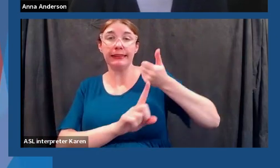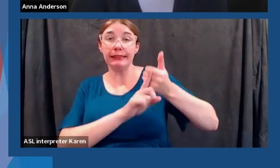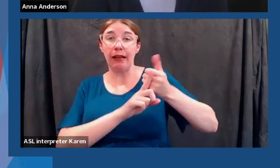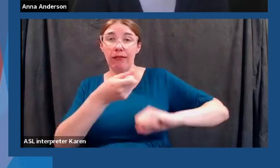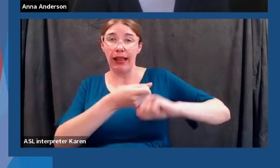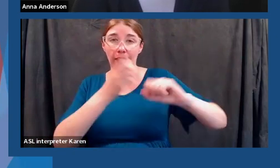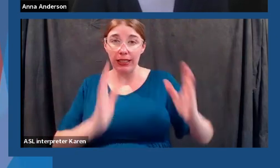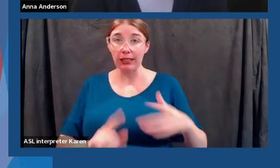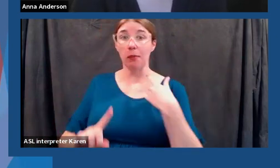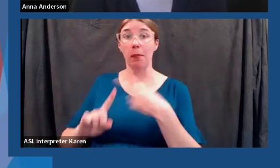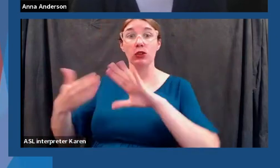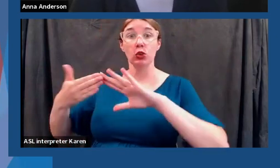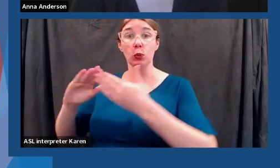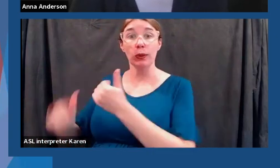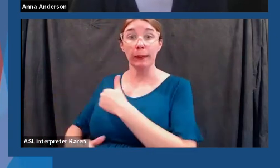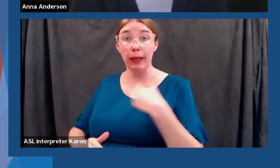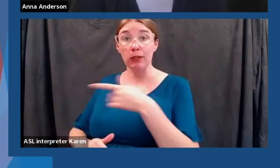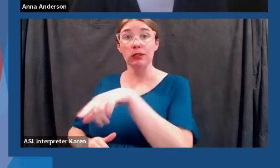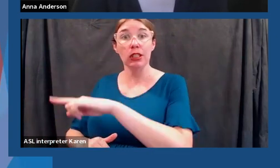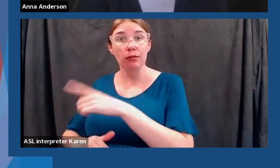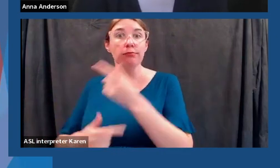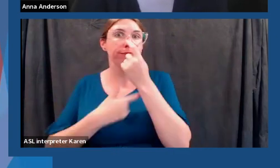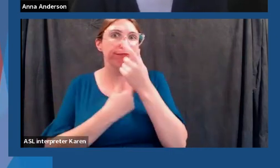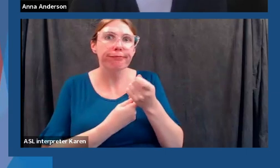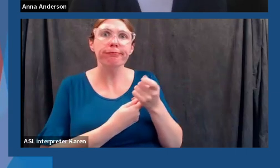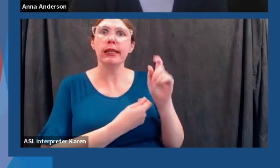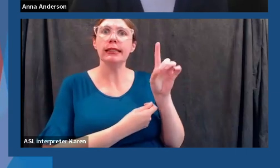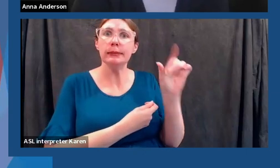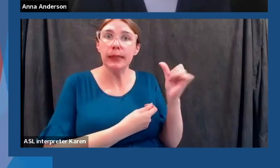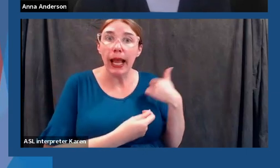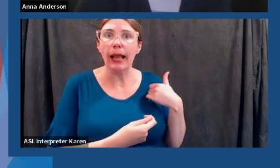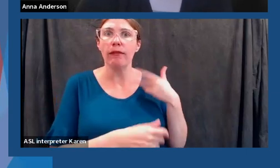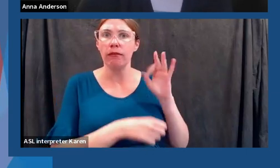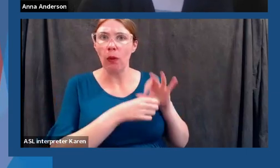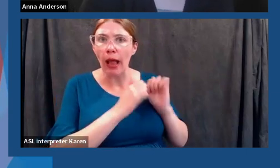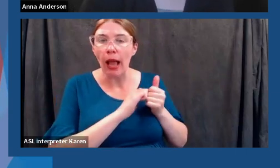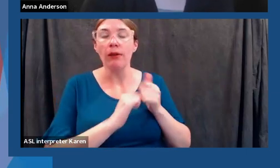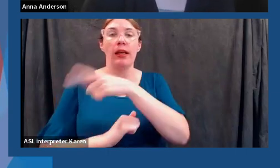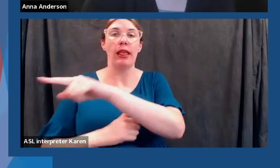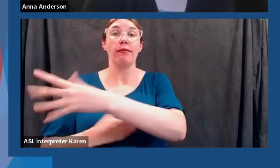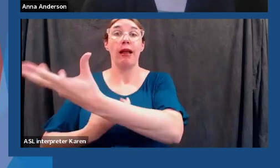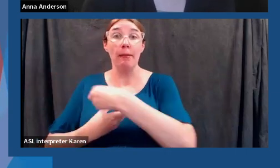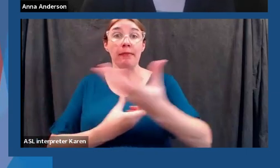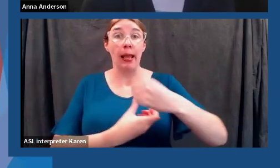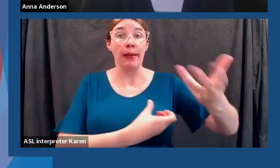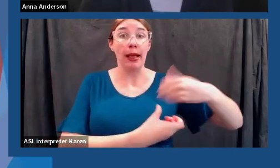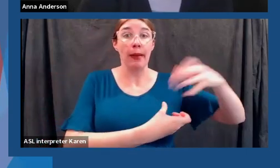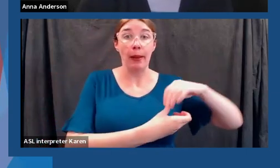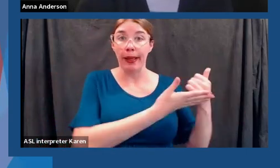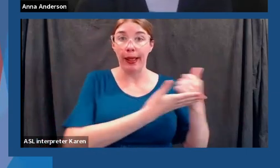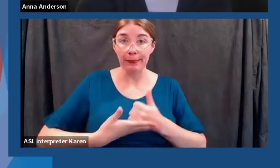are interested in issues related to voting with disabilities. The next two bullets are